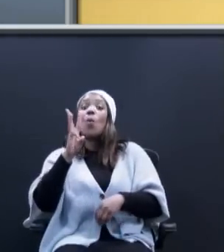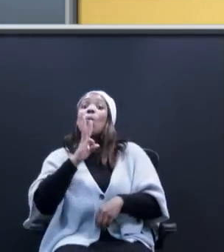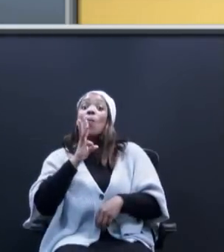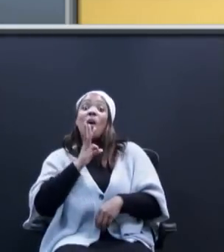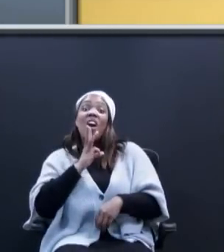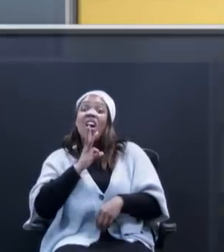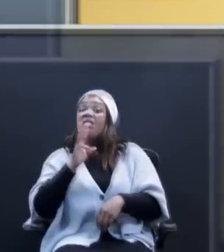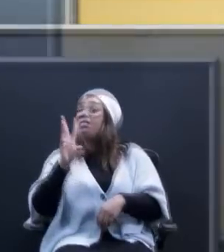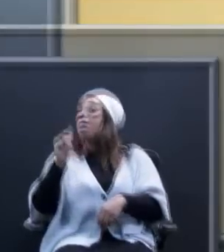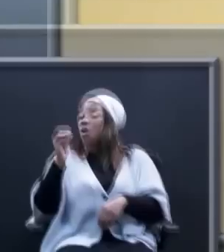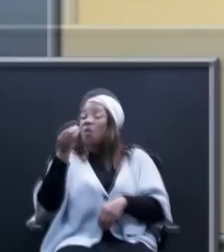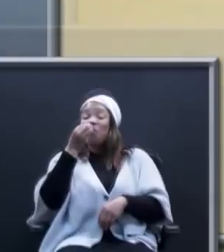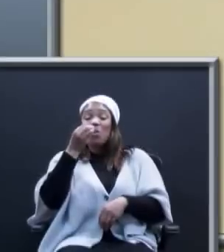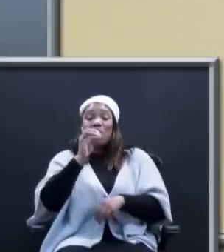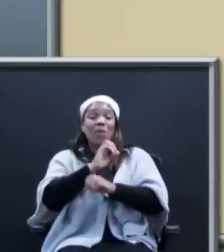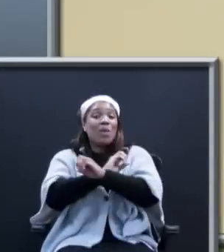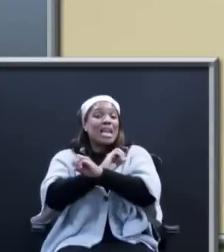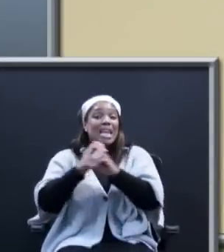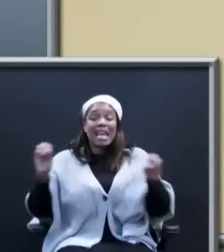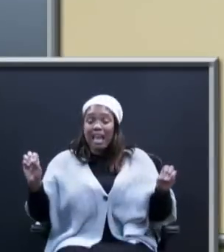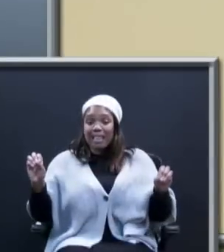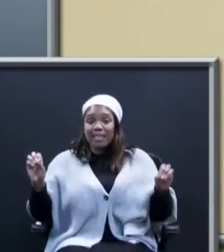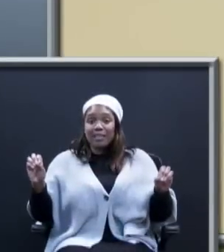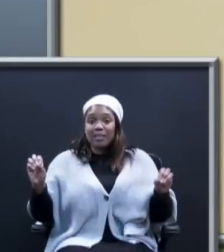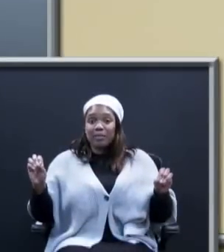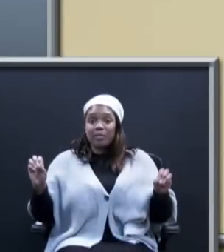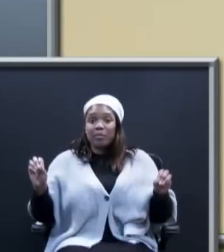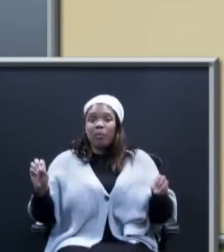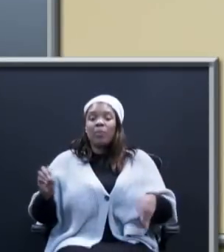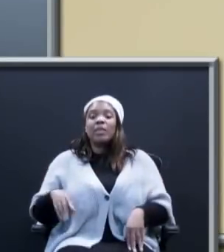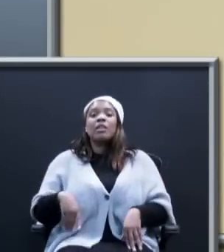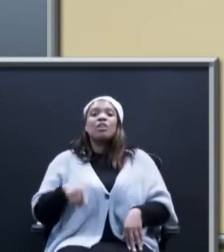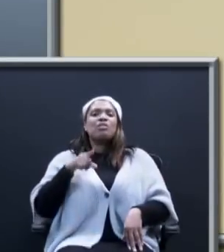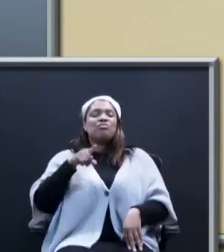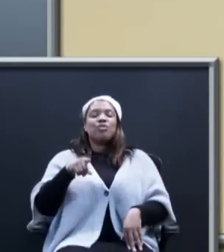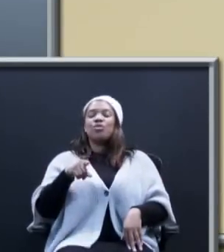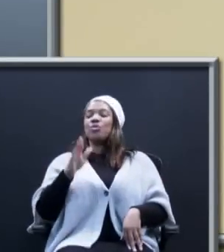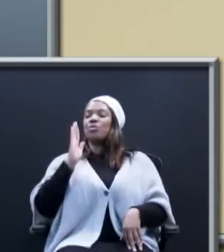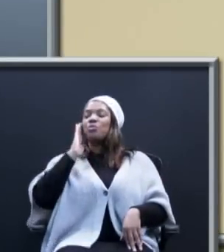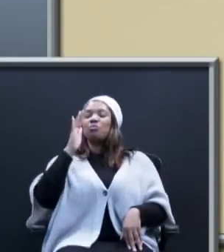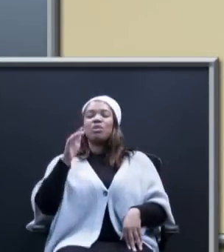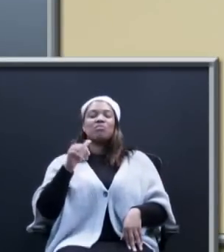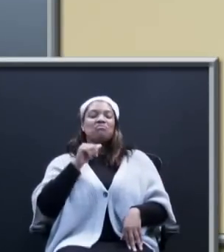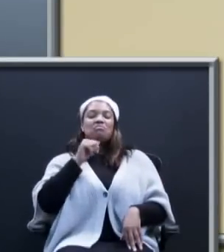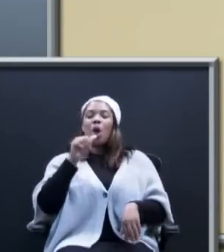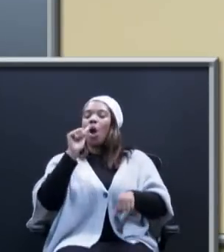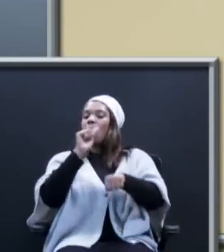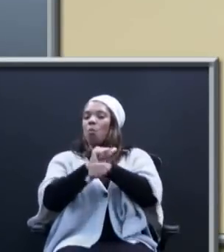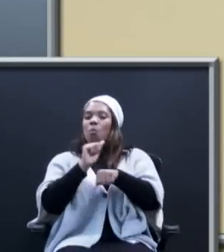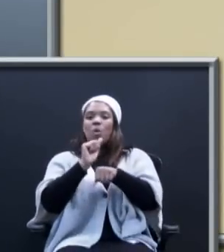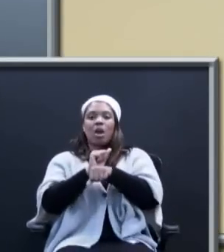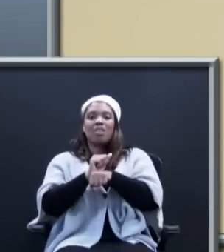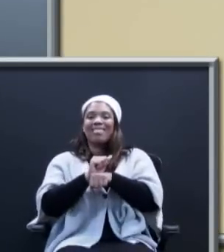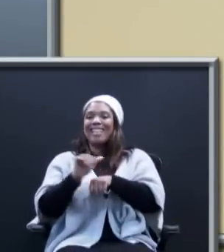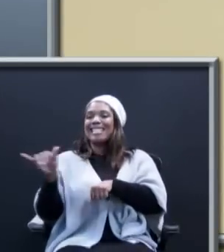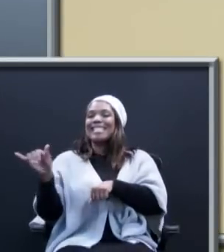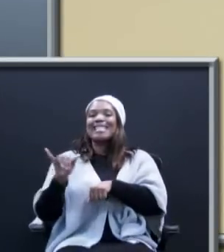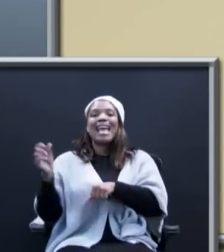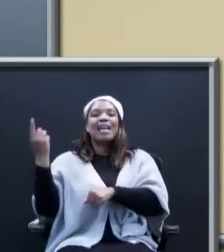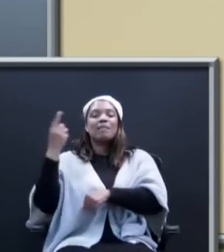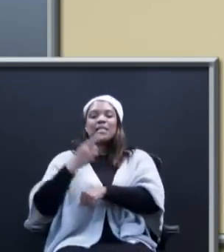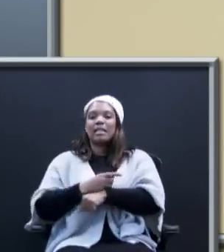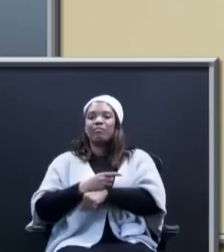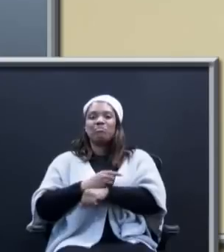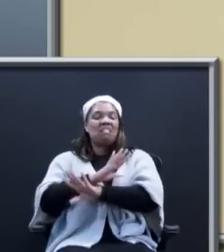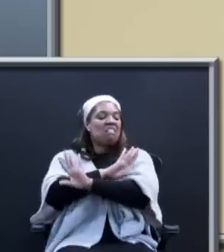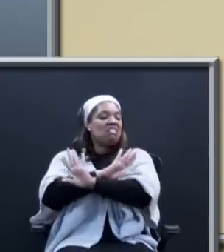Go ahead and read. What verse? We're at 28. Go ahead. And you shall do no work in that same day. Now, you ain't going to do no work in